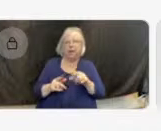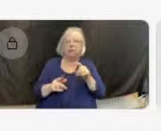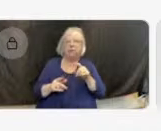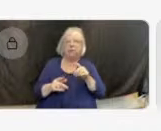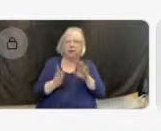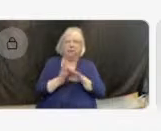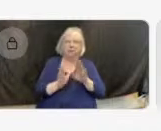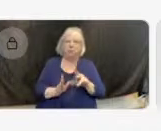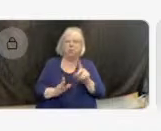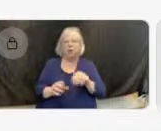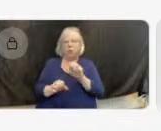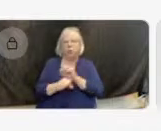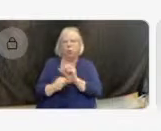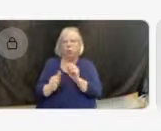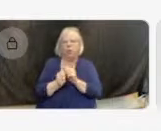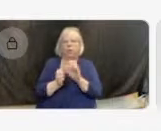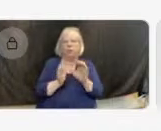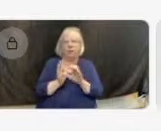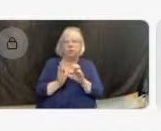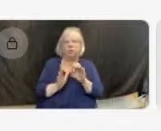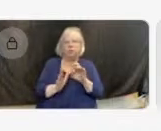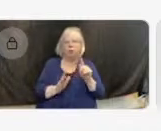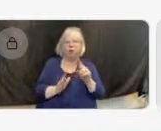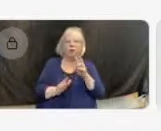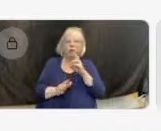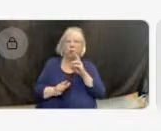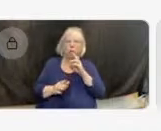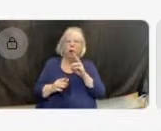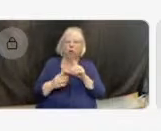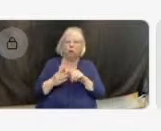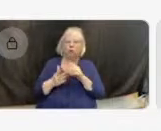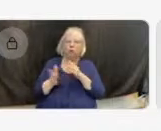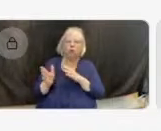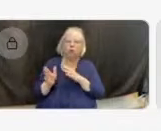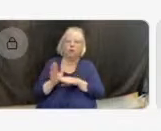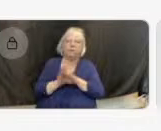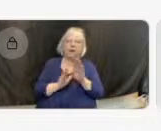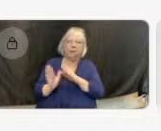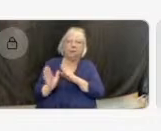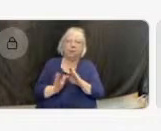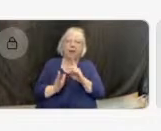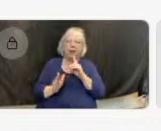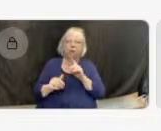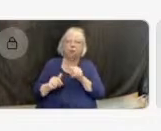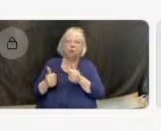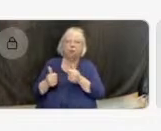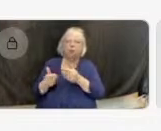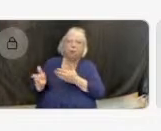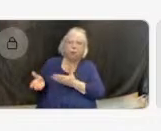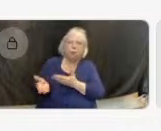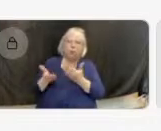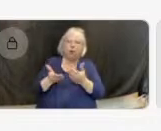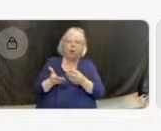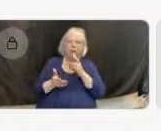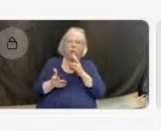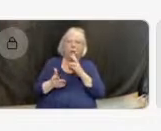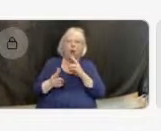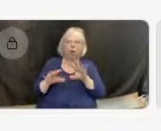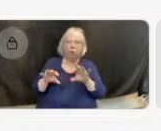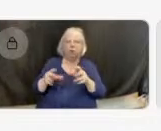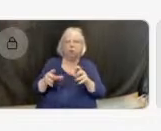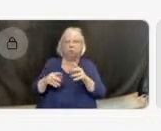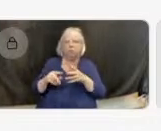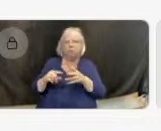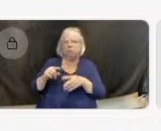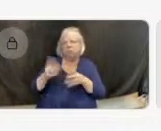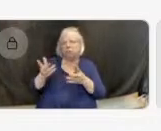Water on how they would get the water to this site. But they would have to extend at their cost the service from